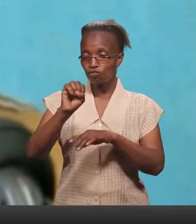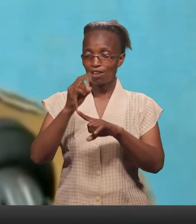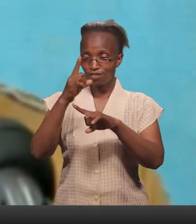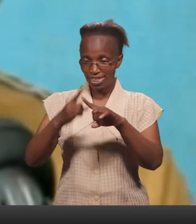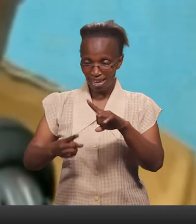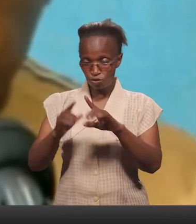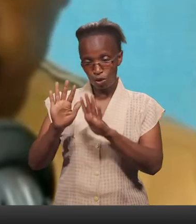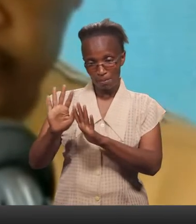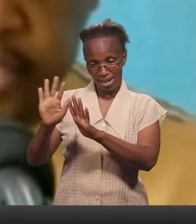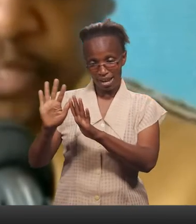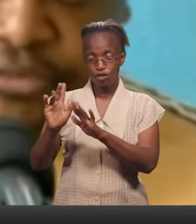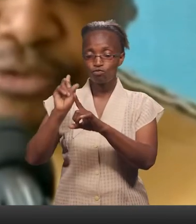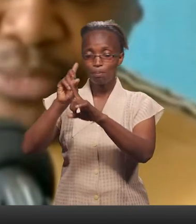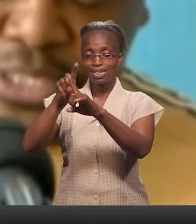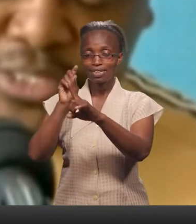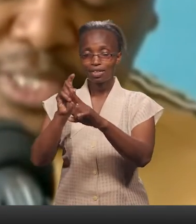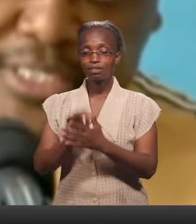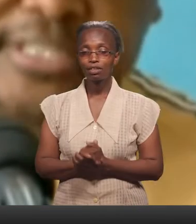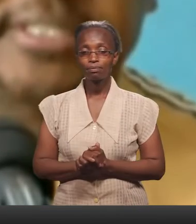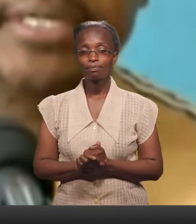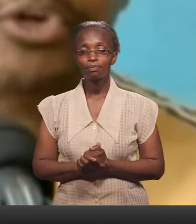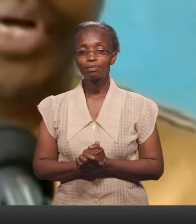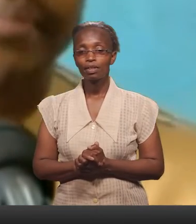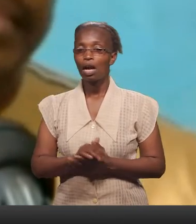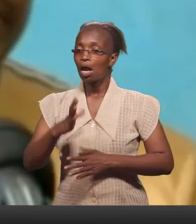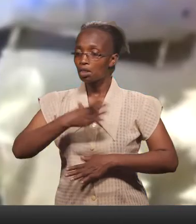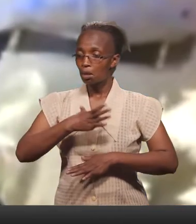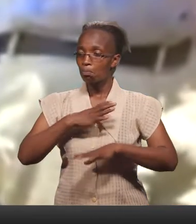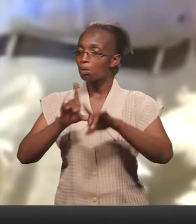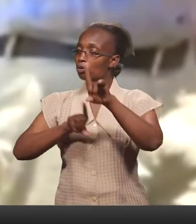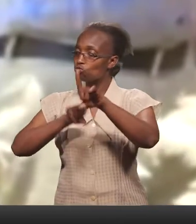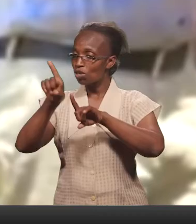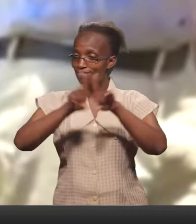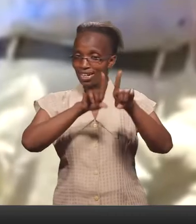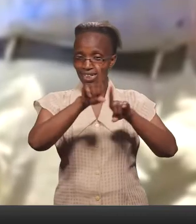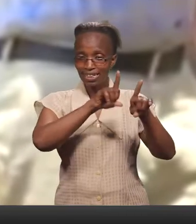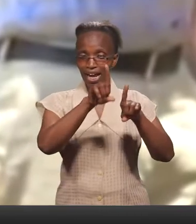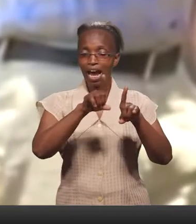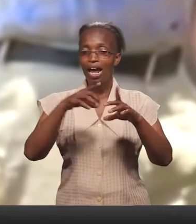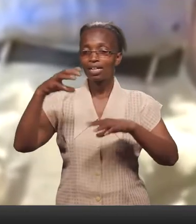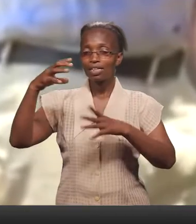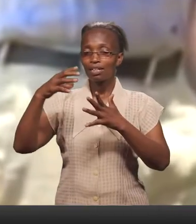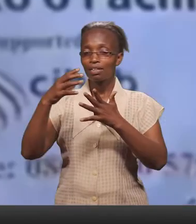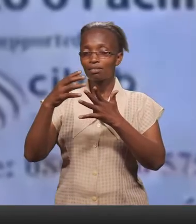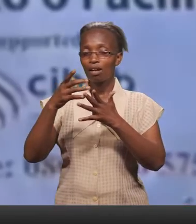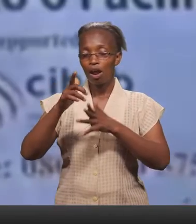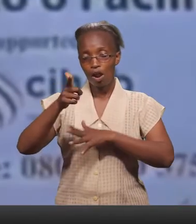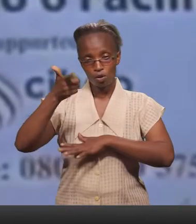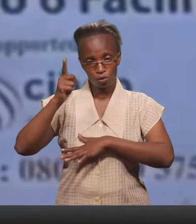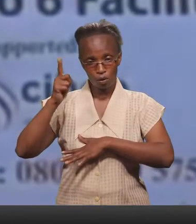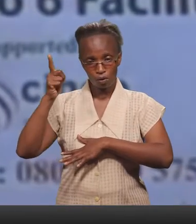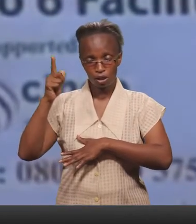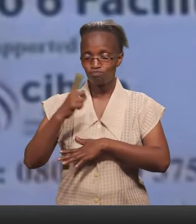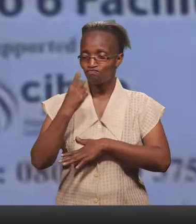of 5 years are exempted from this testing requirement. Wasafiri na madereva wa trela kutoka nchi za